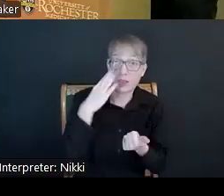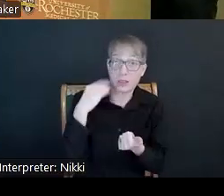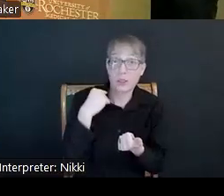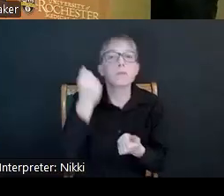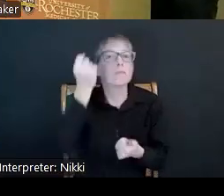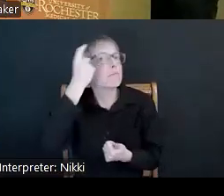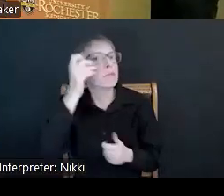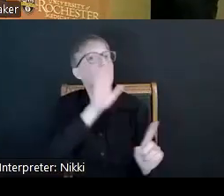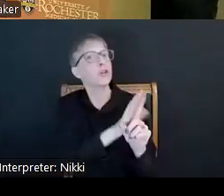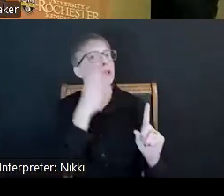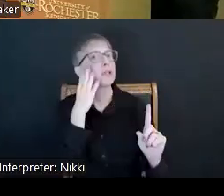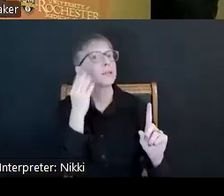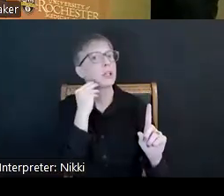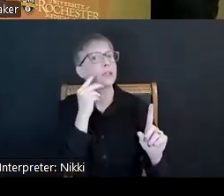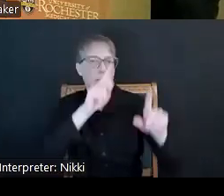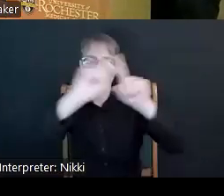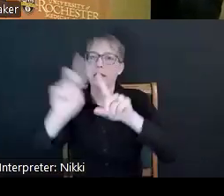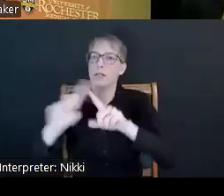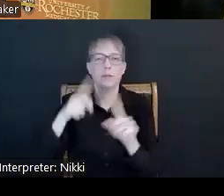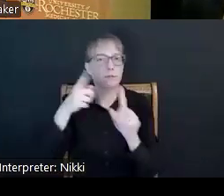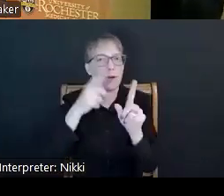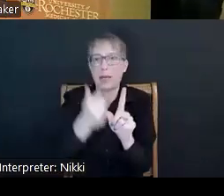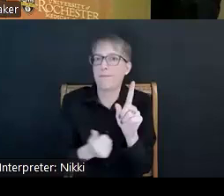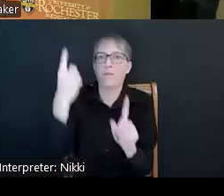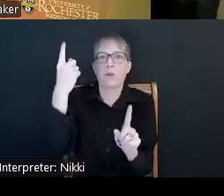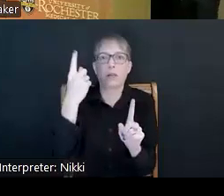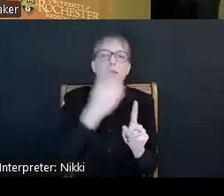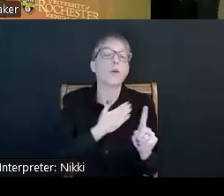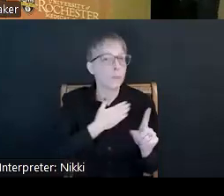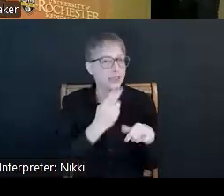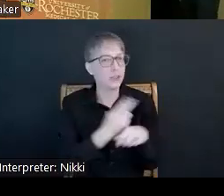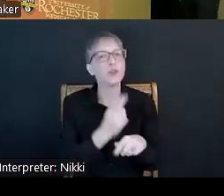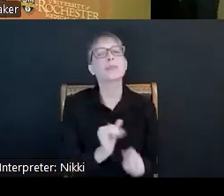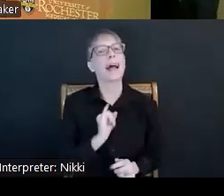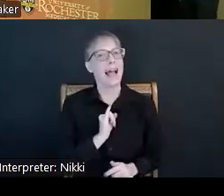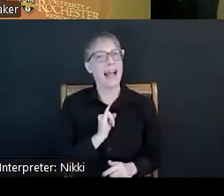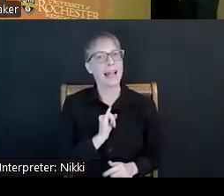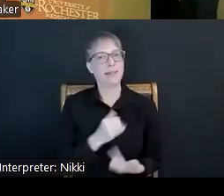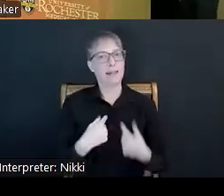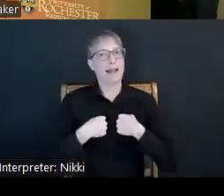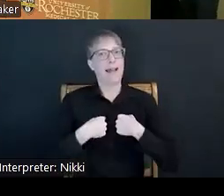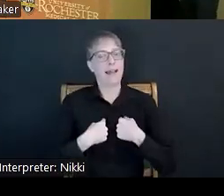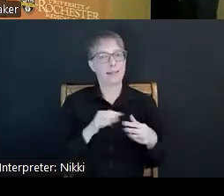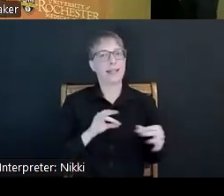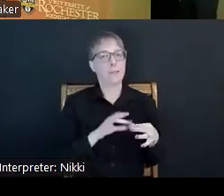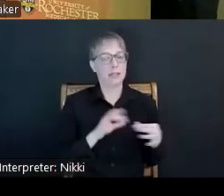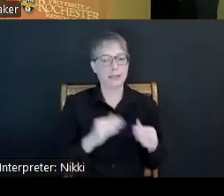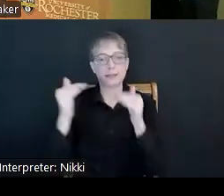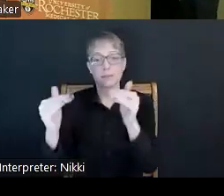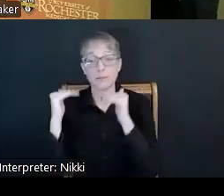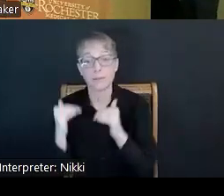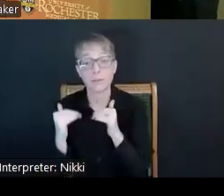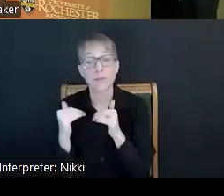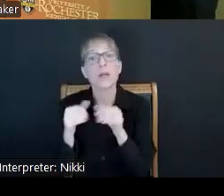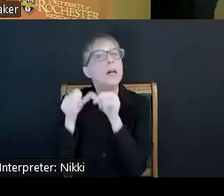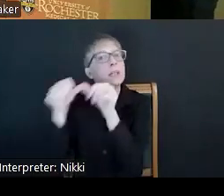same as the person who's next to you. So we ask you to practice using I statements. The next is to stay engaged and acknowledge that we may experience discomfort,